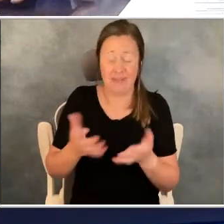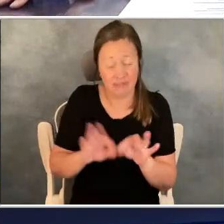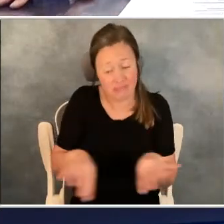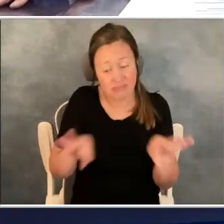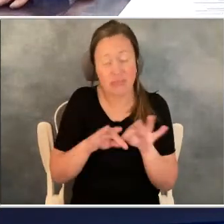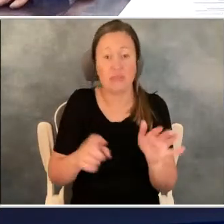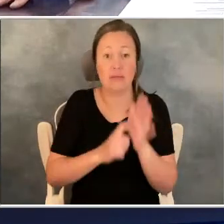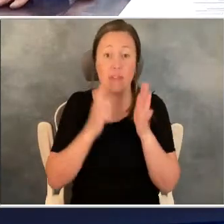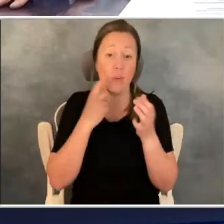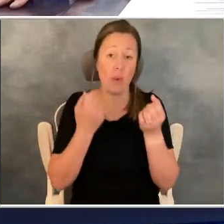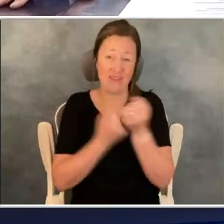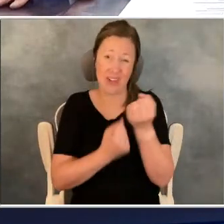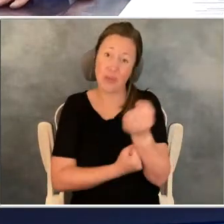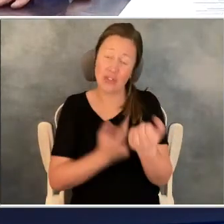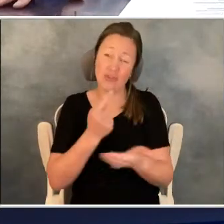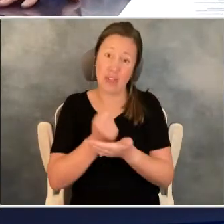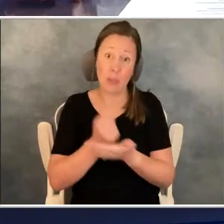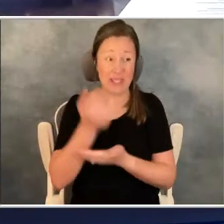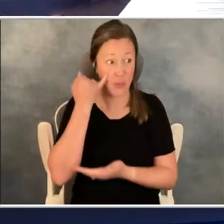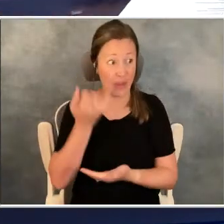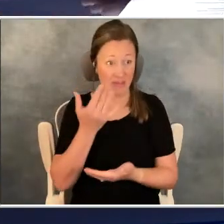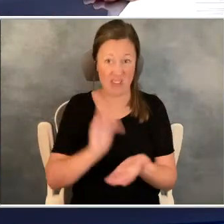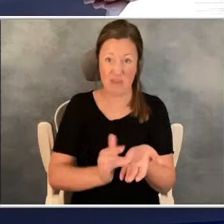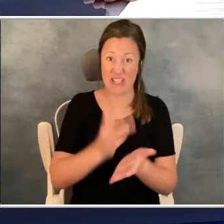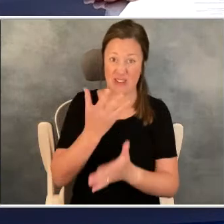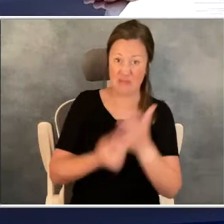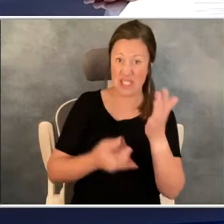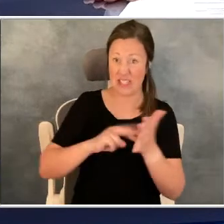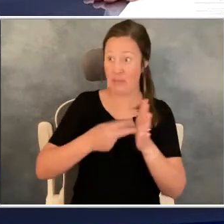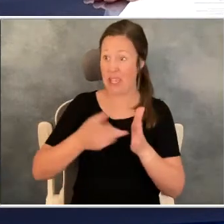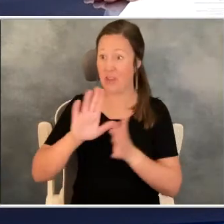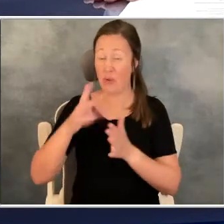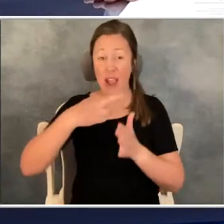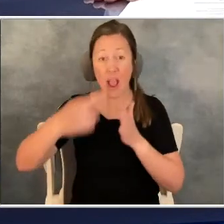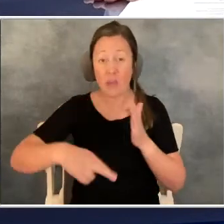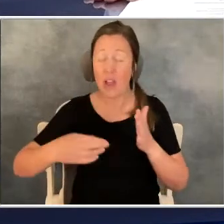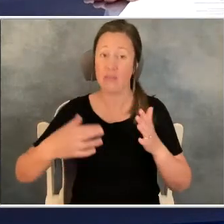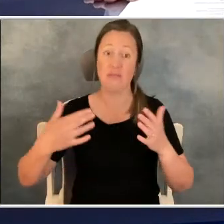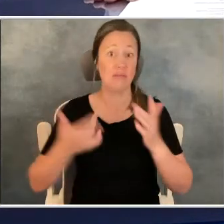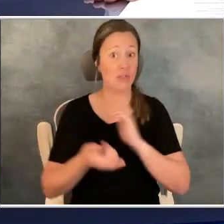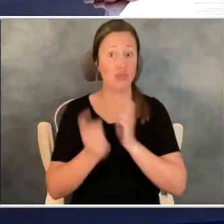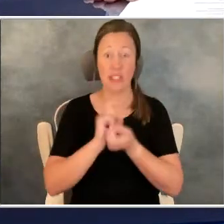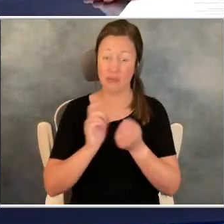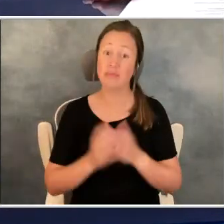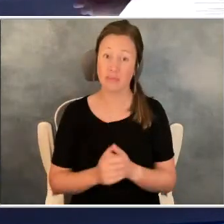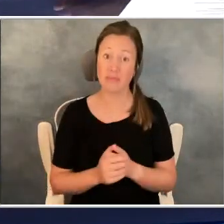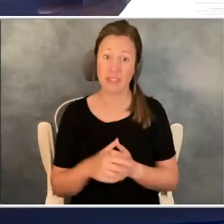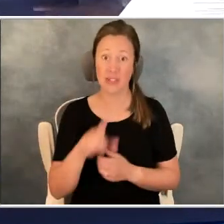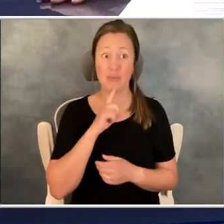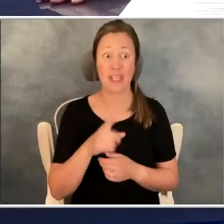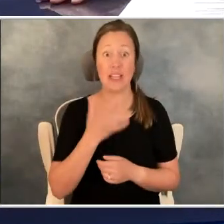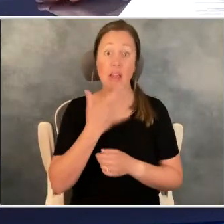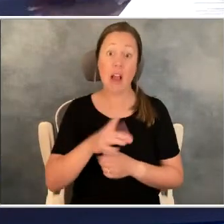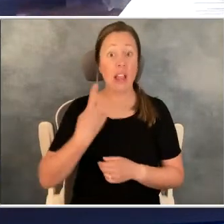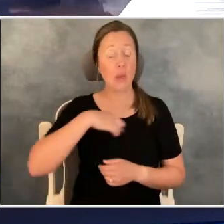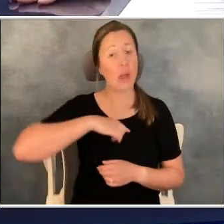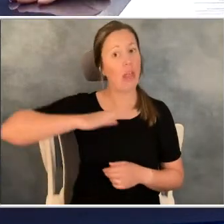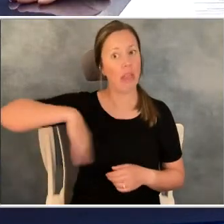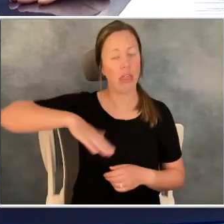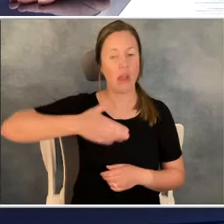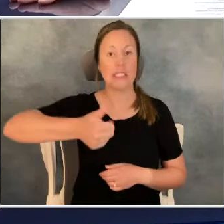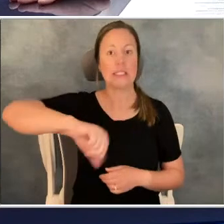you could really change your outcome. That's right. And we're fortunate we've not had to deny it, but we know that that's